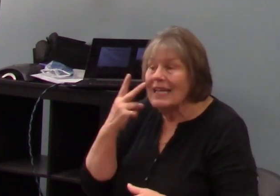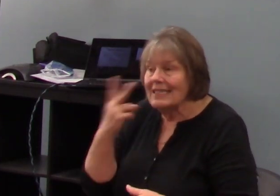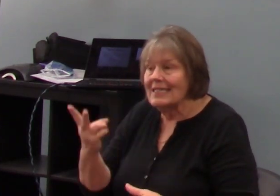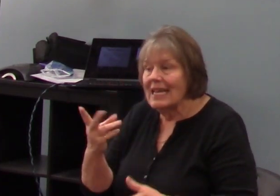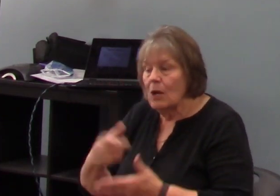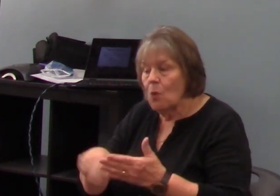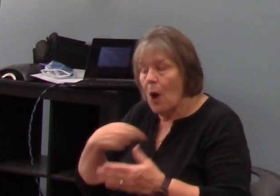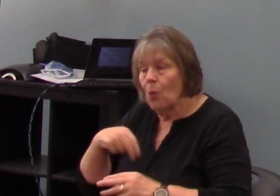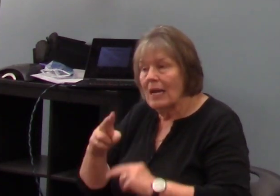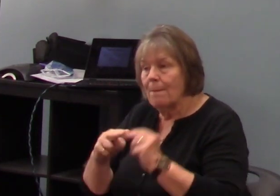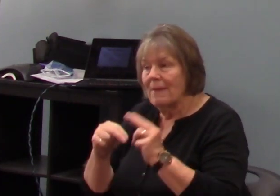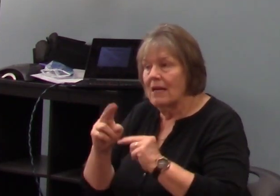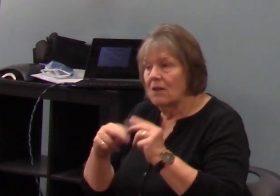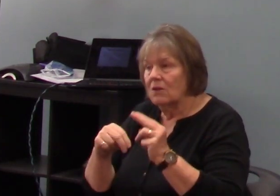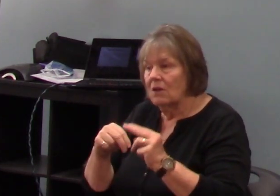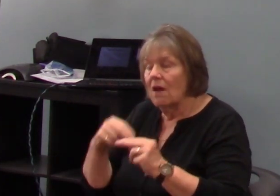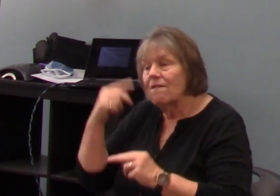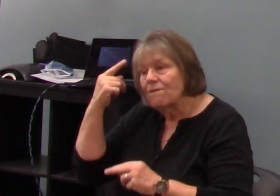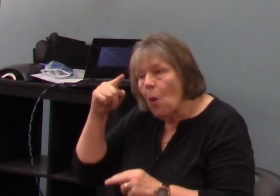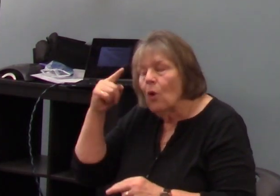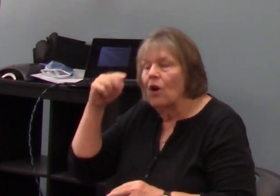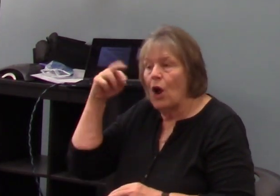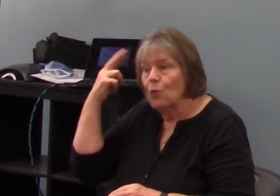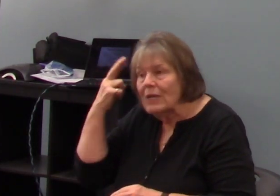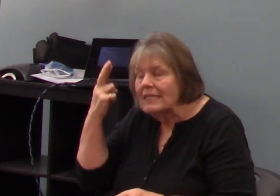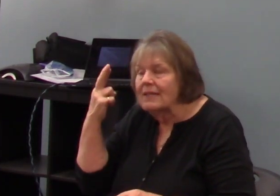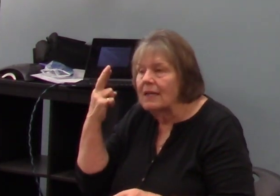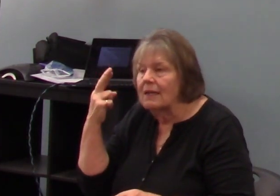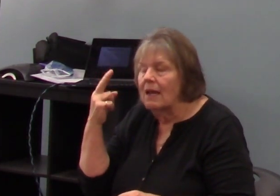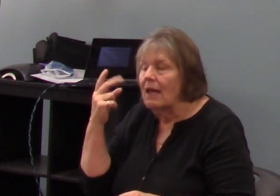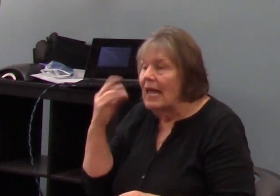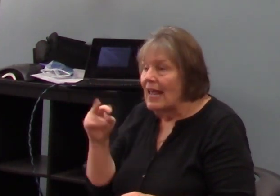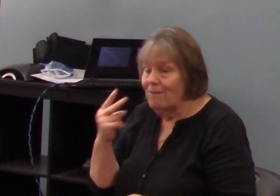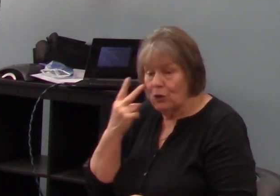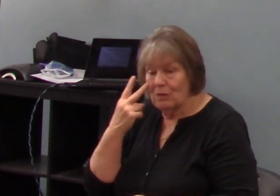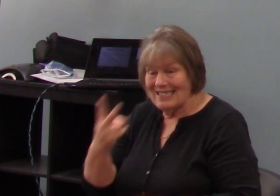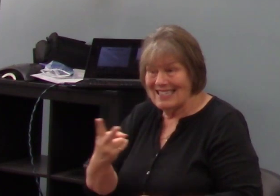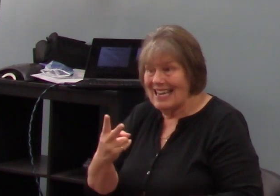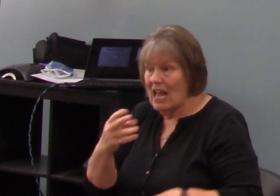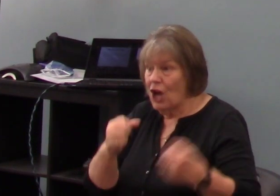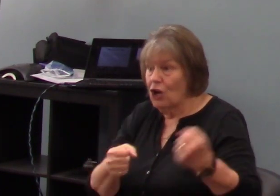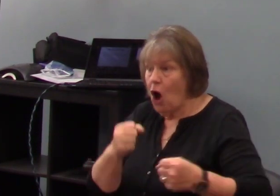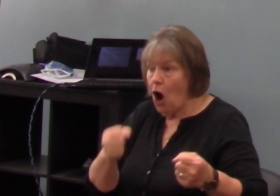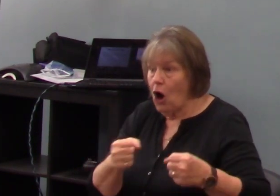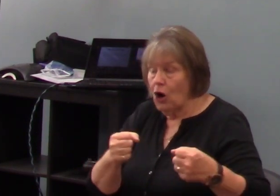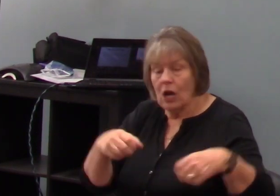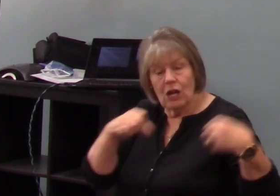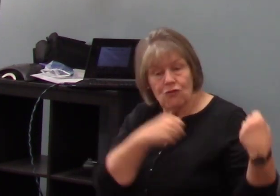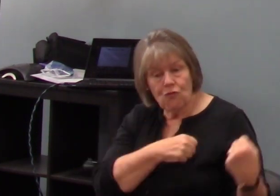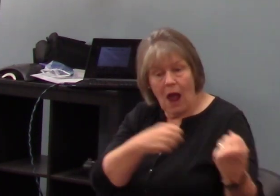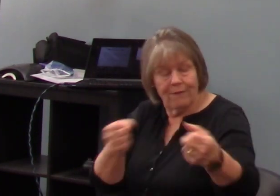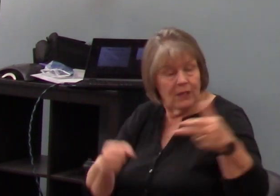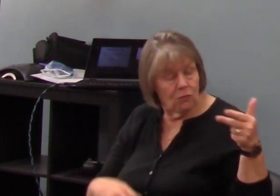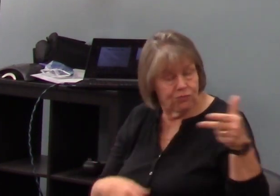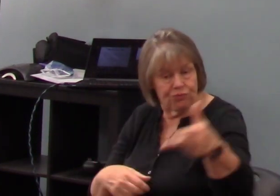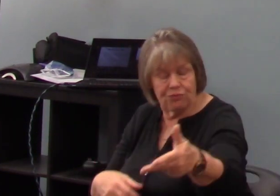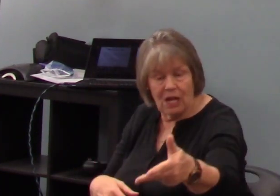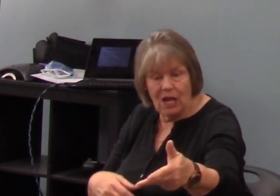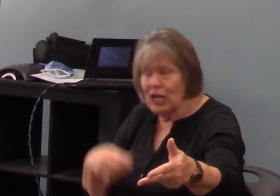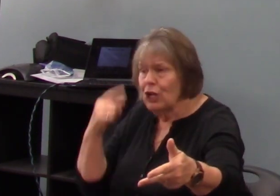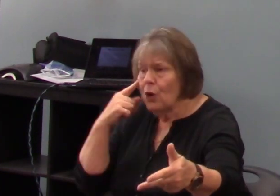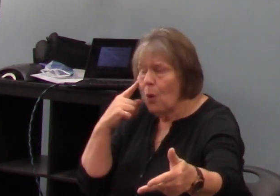purpose. Right? If you see a car going down the road, you don't assume that it was just accidentally thrown together because a tornado ran through a